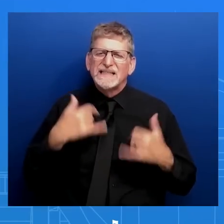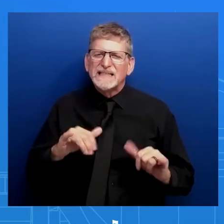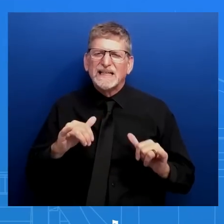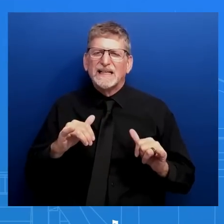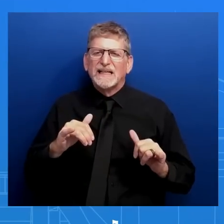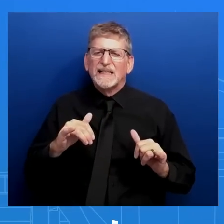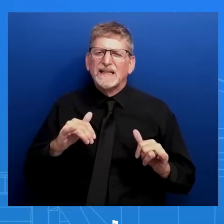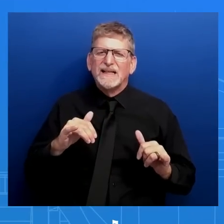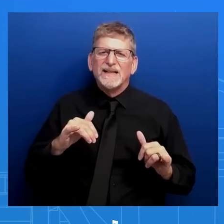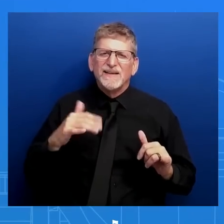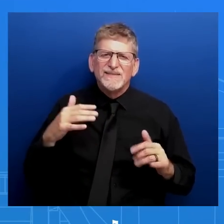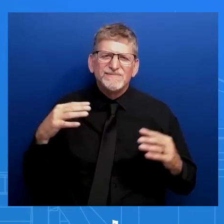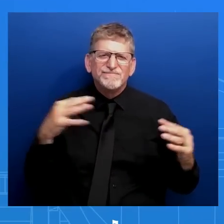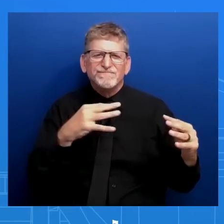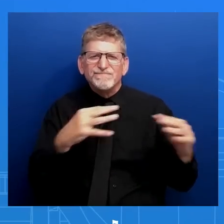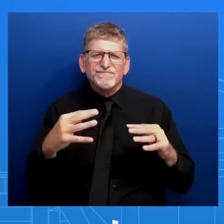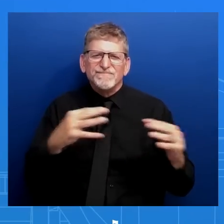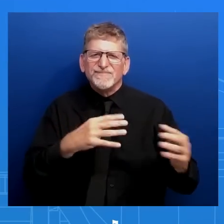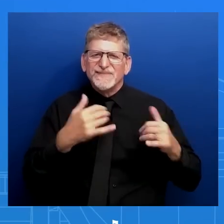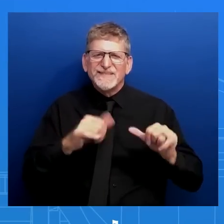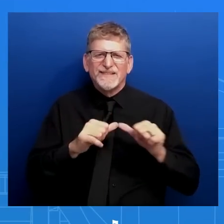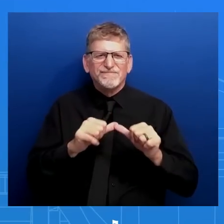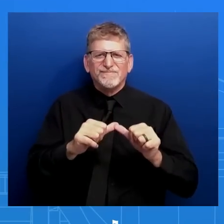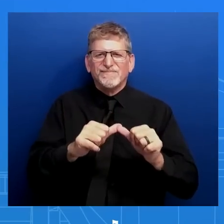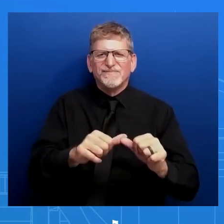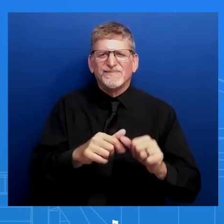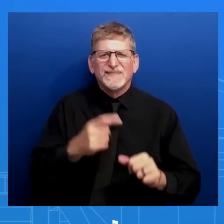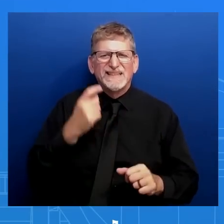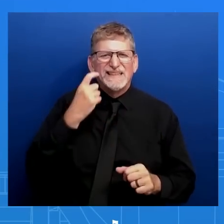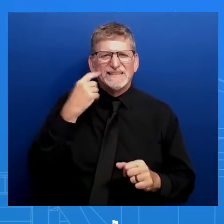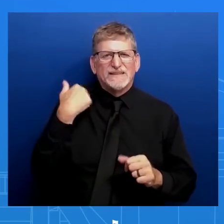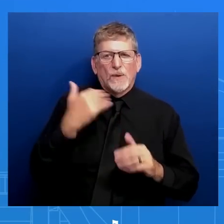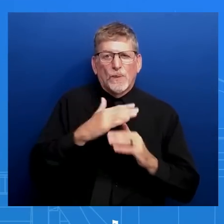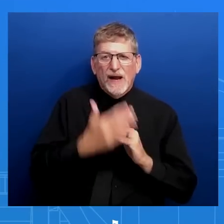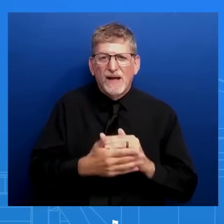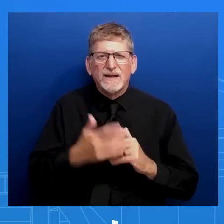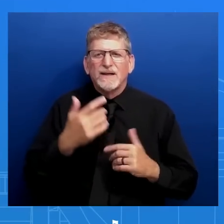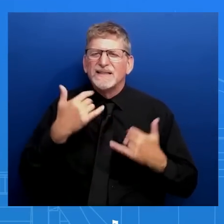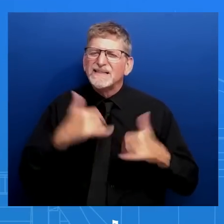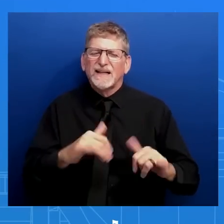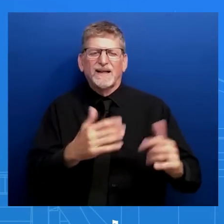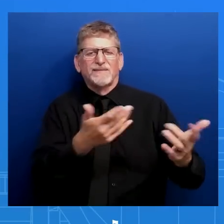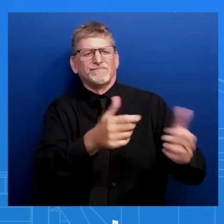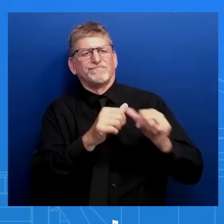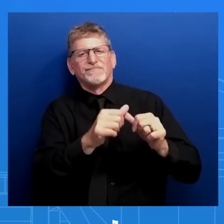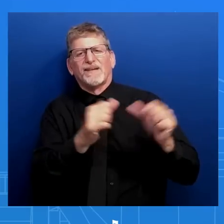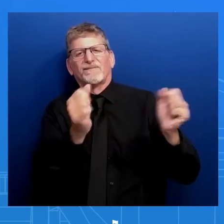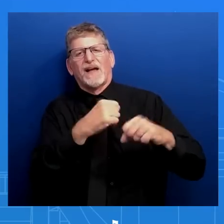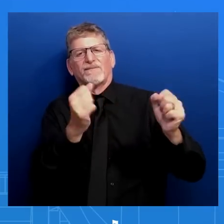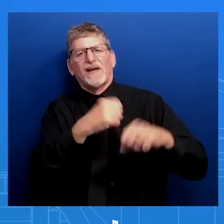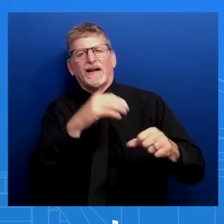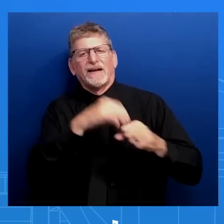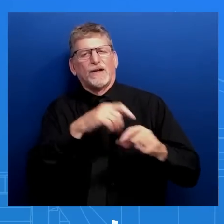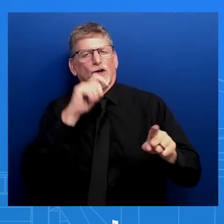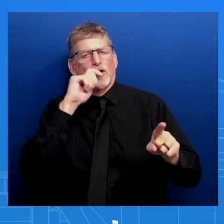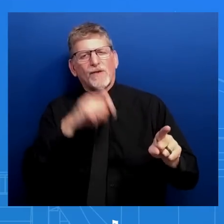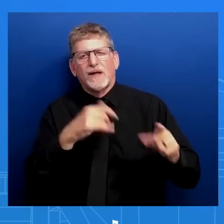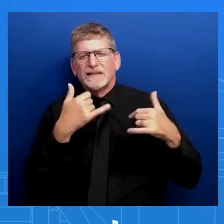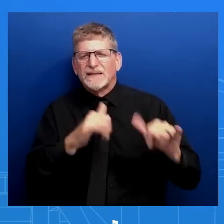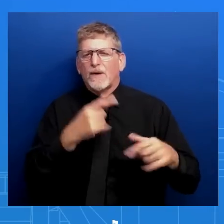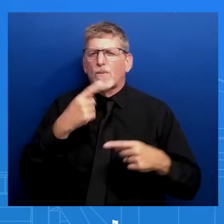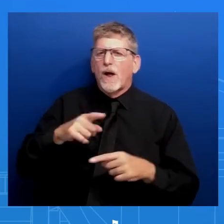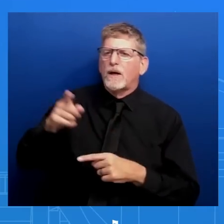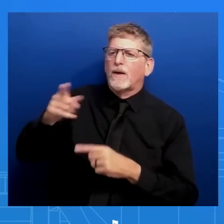weekend, there was fighting inside Ukraine from these two forces. How concerned are you at this point that Putin could take any